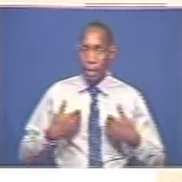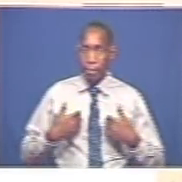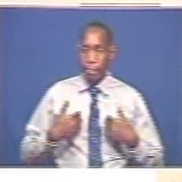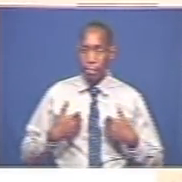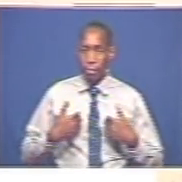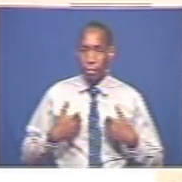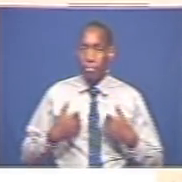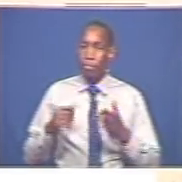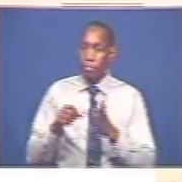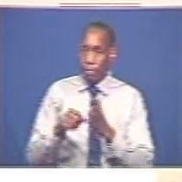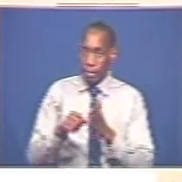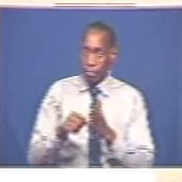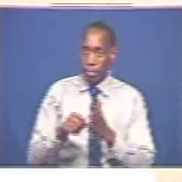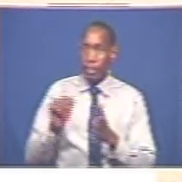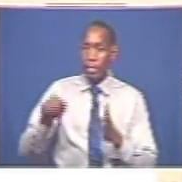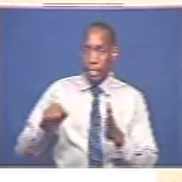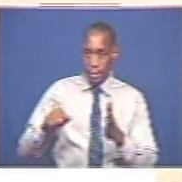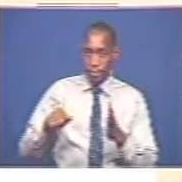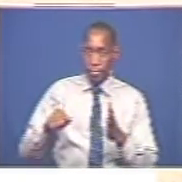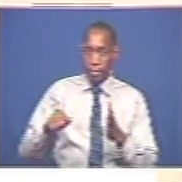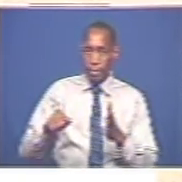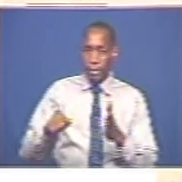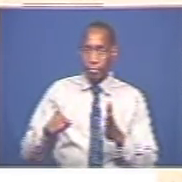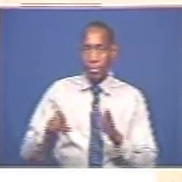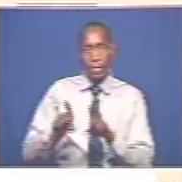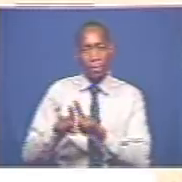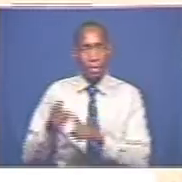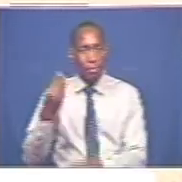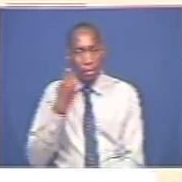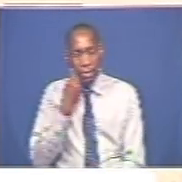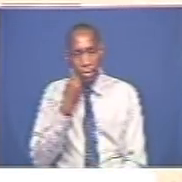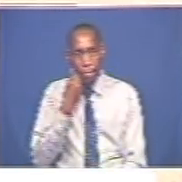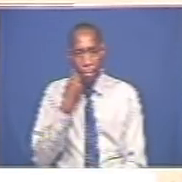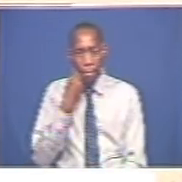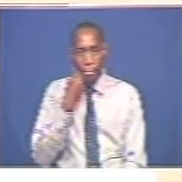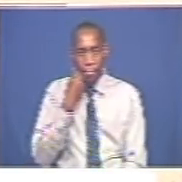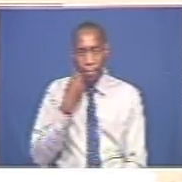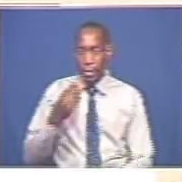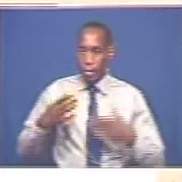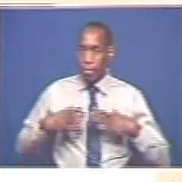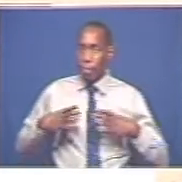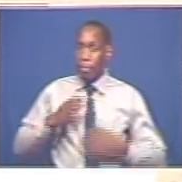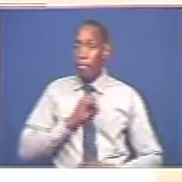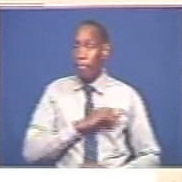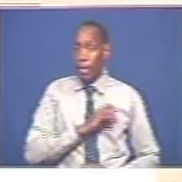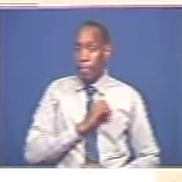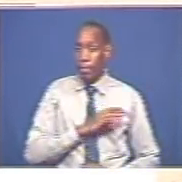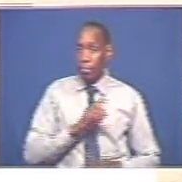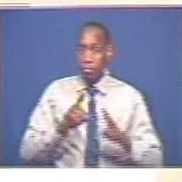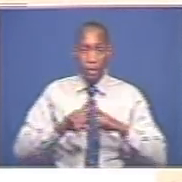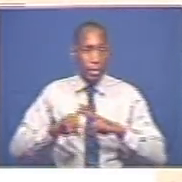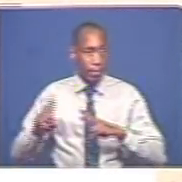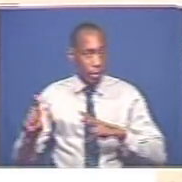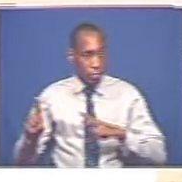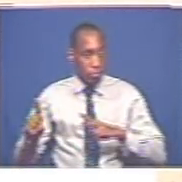You have a problem, yeah? It's like you're sick. Mm. So either people get afraid and they go away.